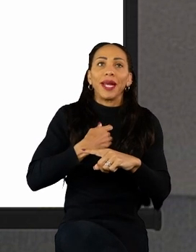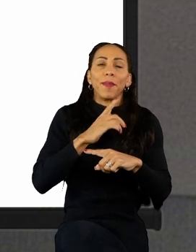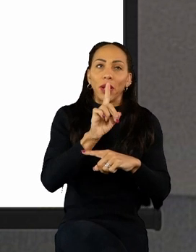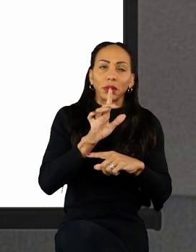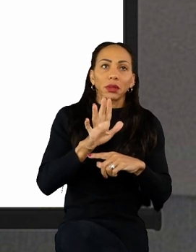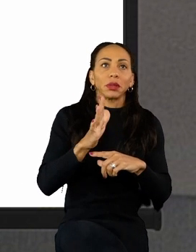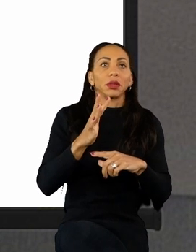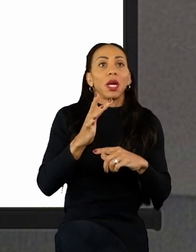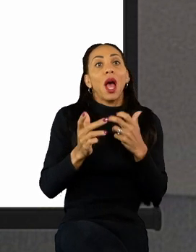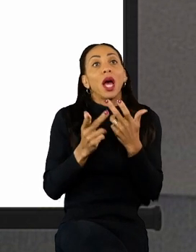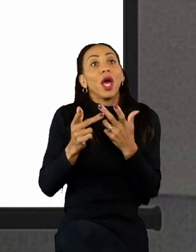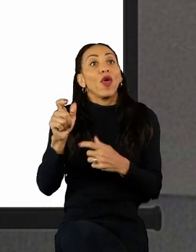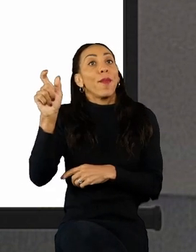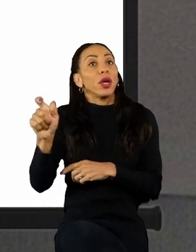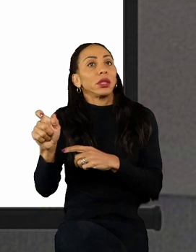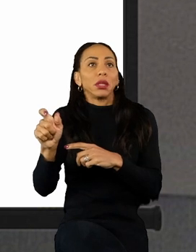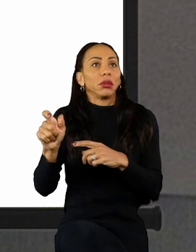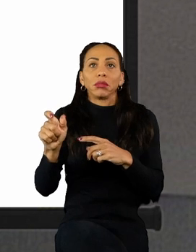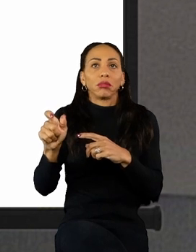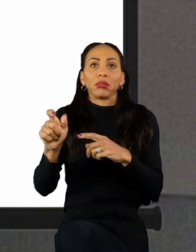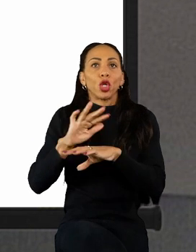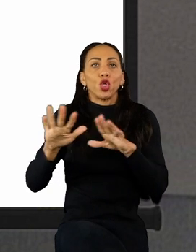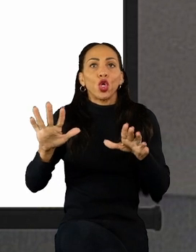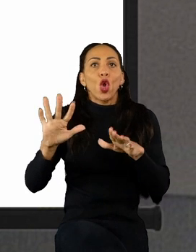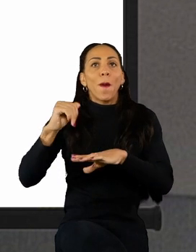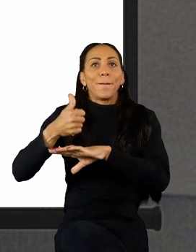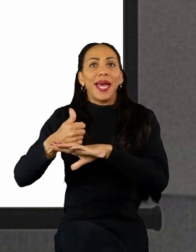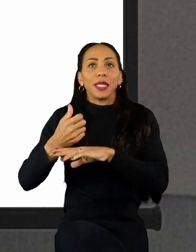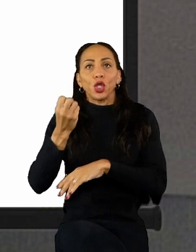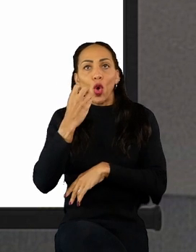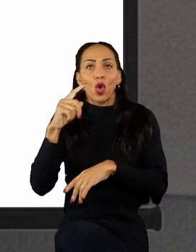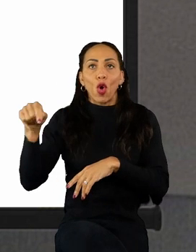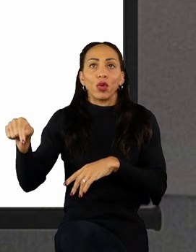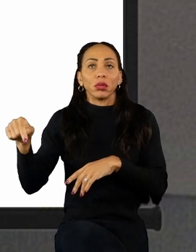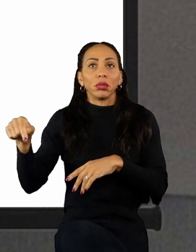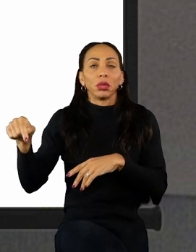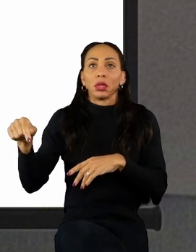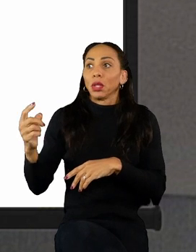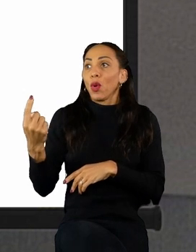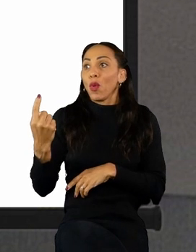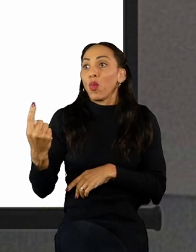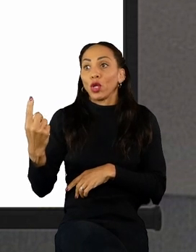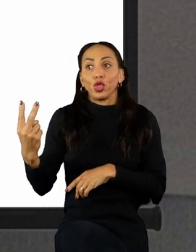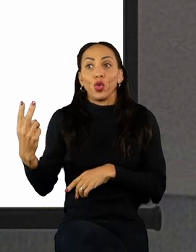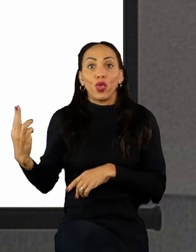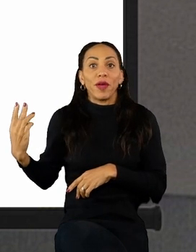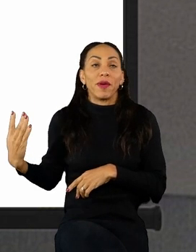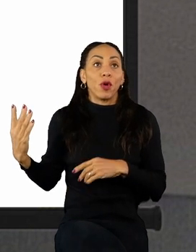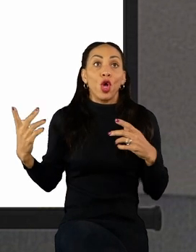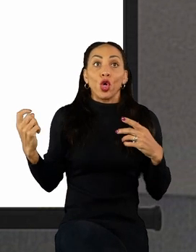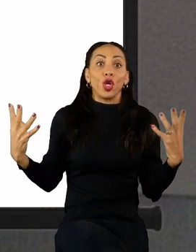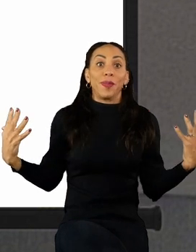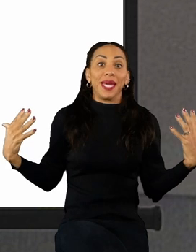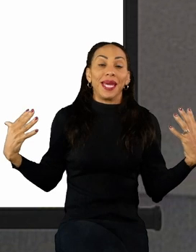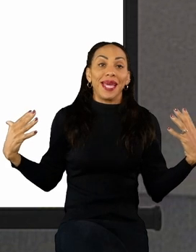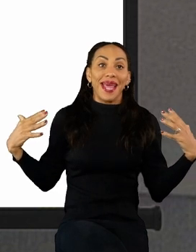it, but another participant who is remote and not in Hong Kong could be in that mix with that person, or even more